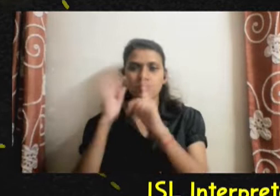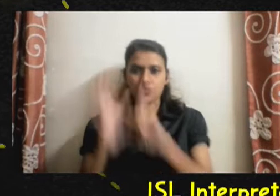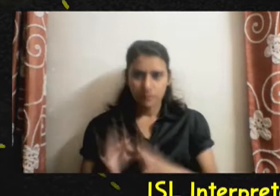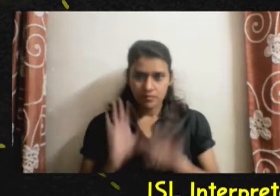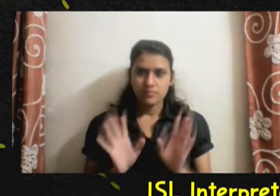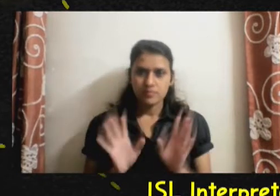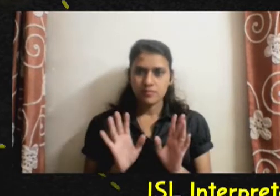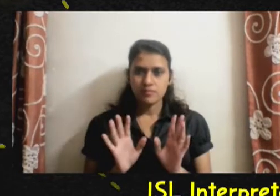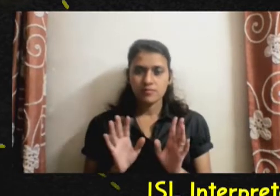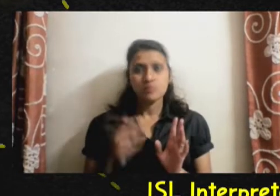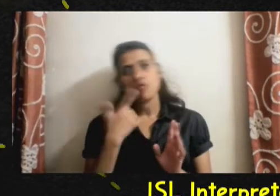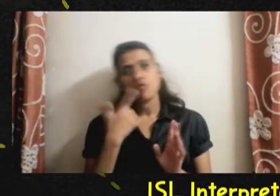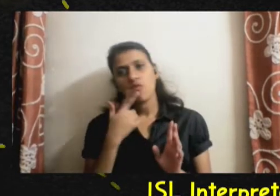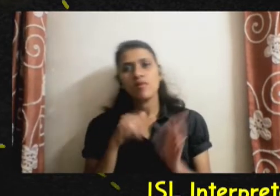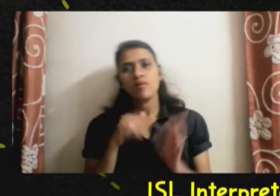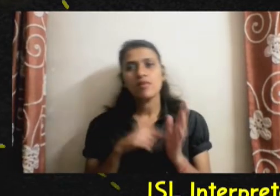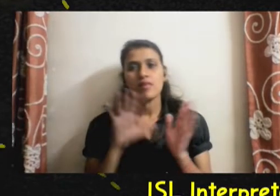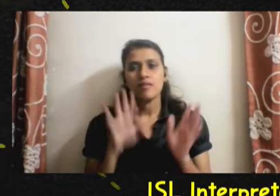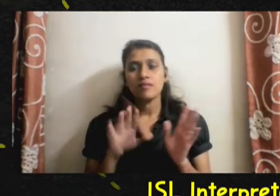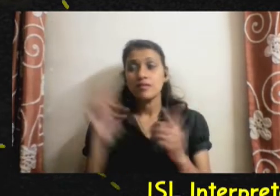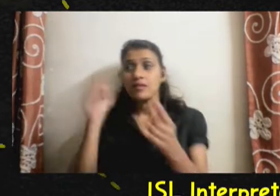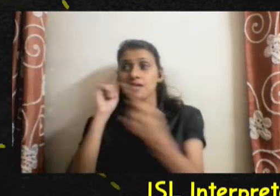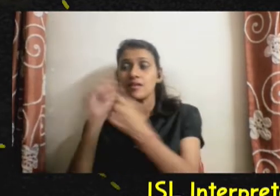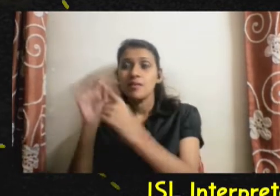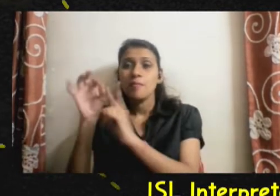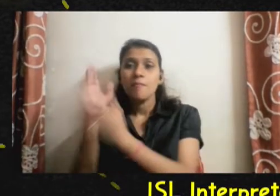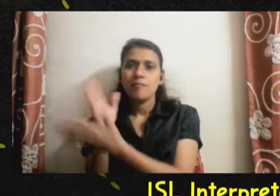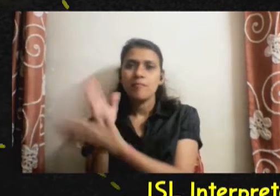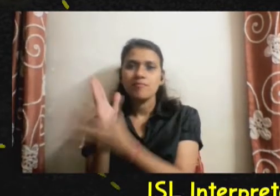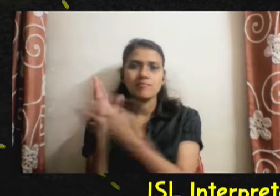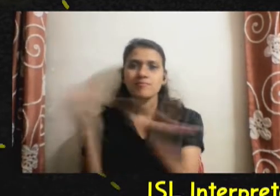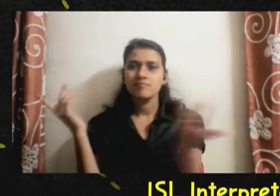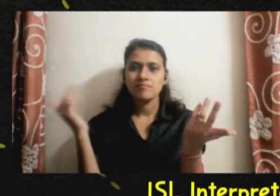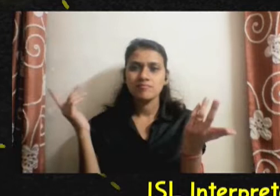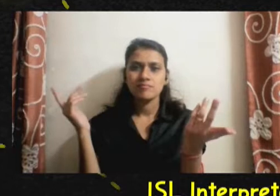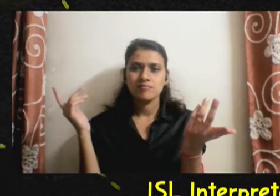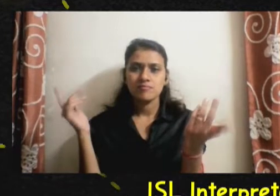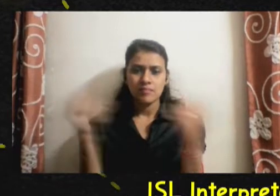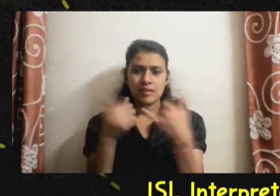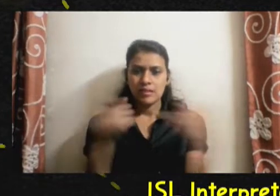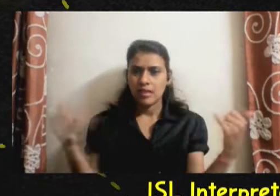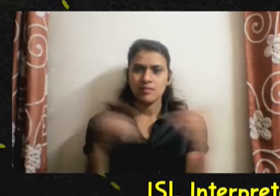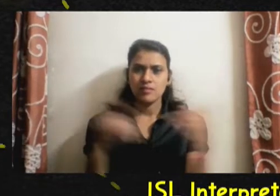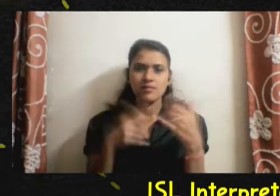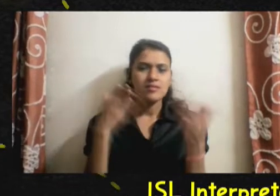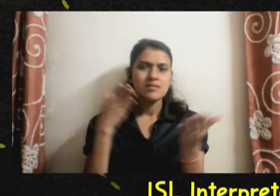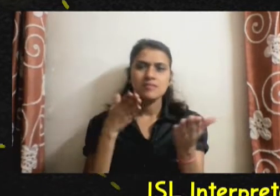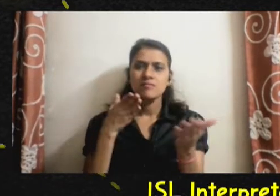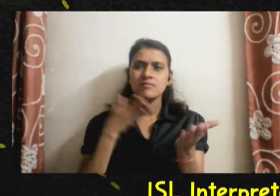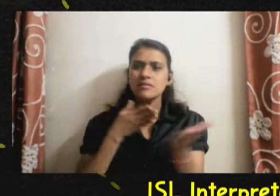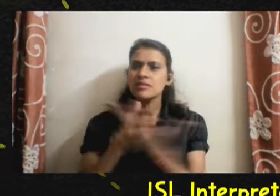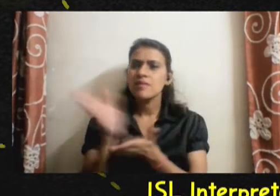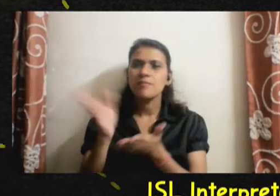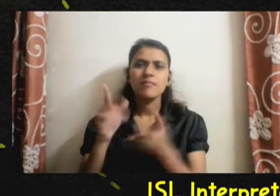subjectivity almost that they haven't given consent to. But the lines are so slippery. I feel like all of my online personas